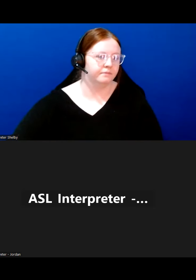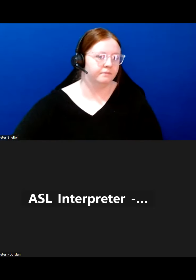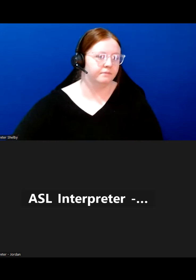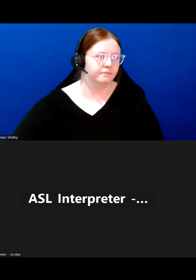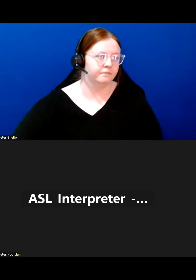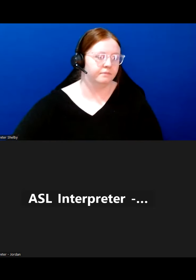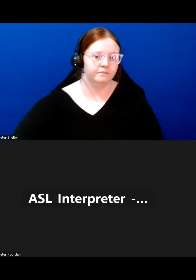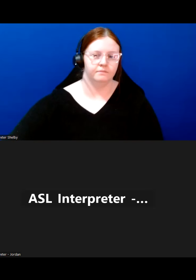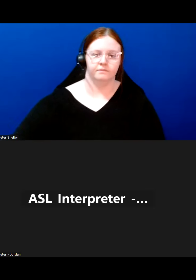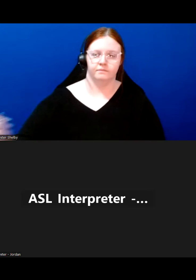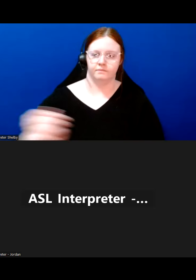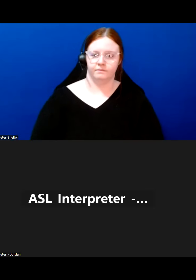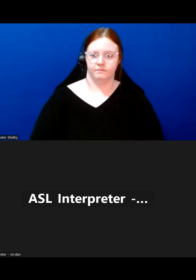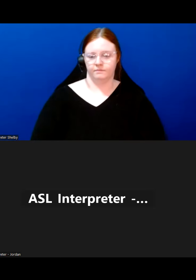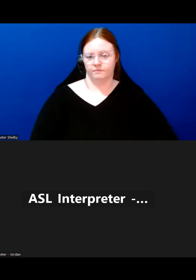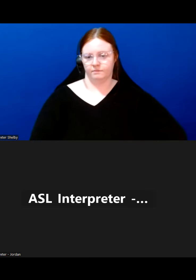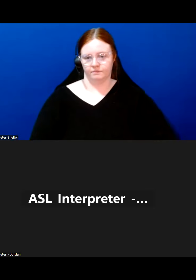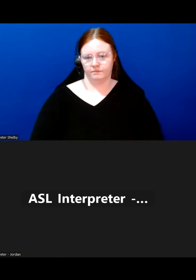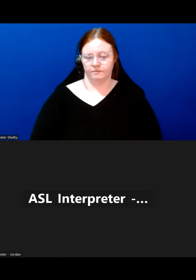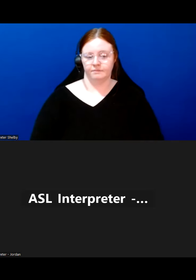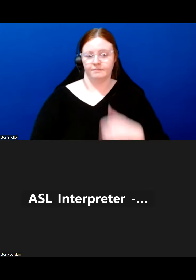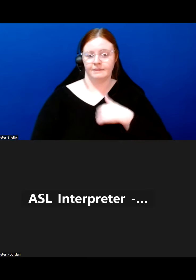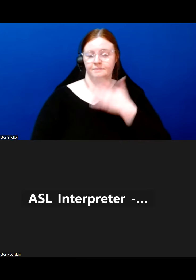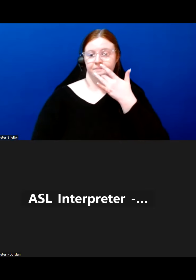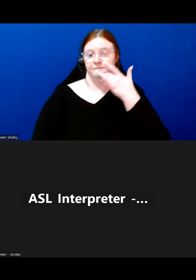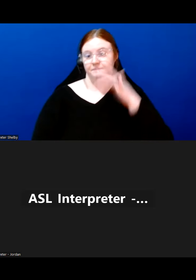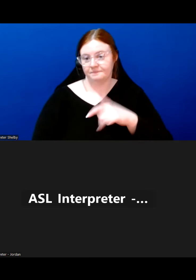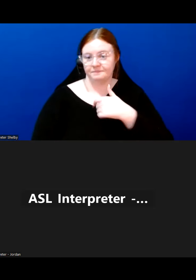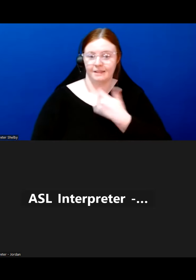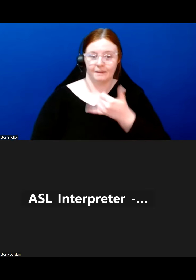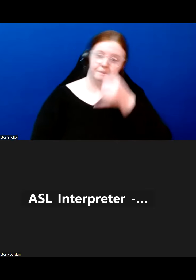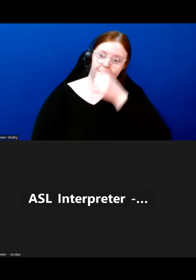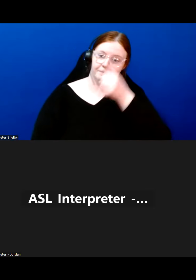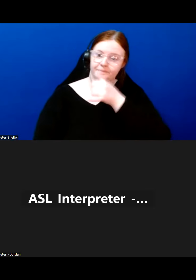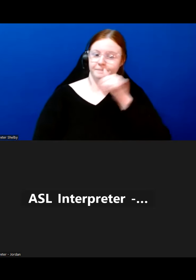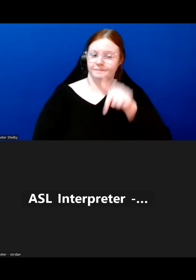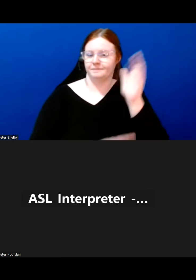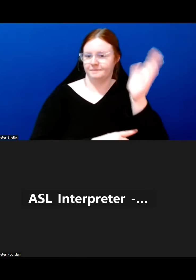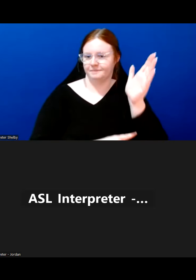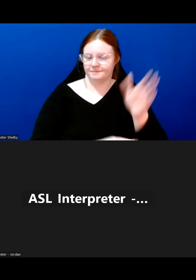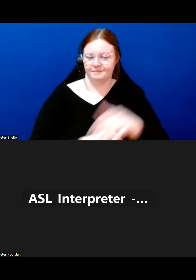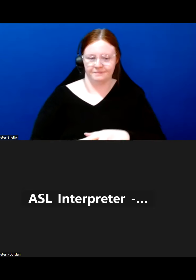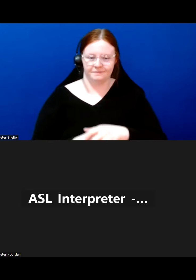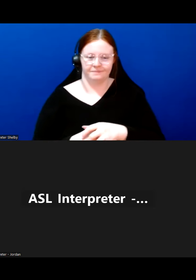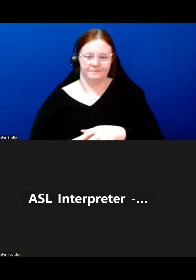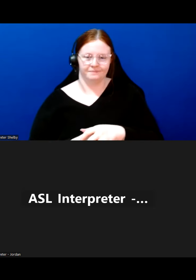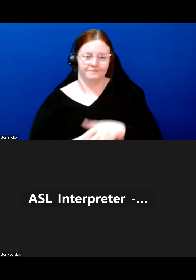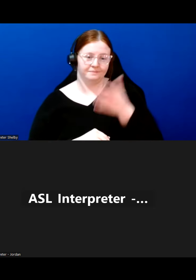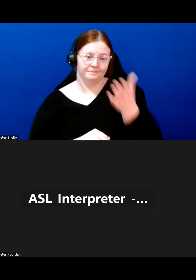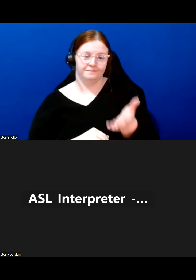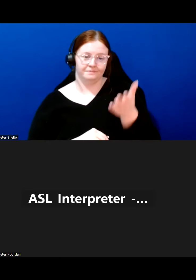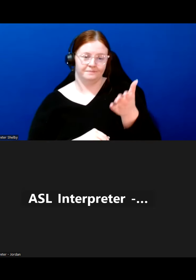I think I have the pleasure of being the comedic relief for this presentation, which is great. This